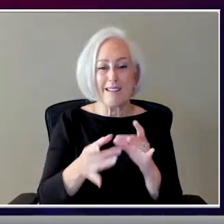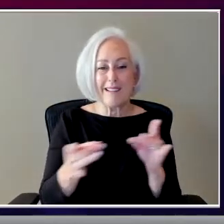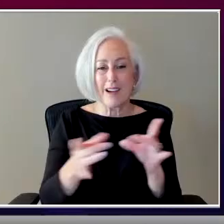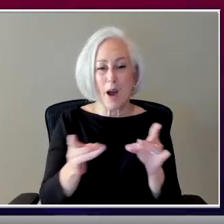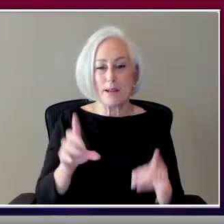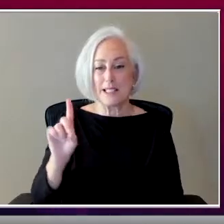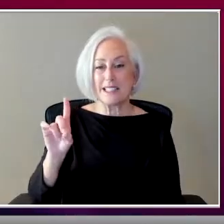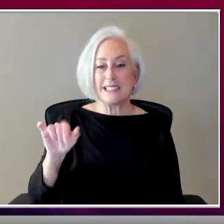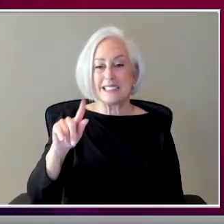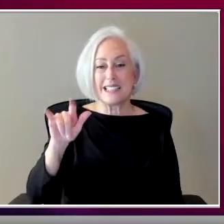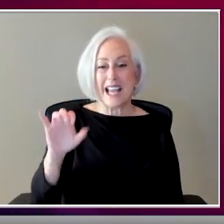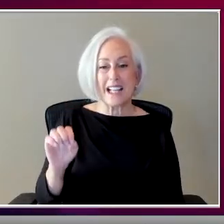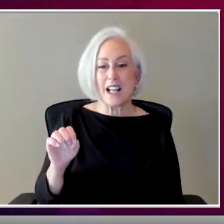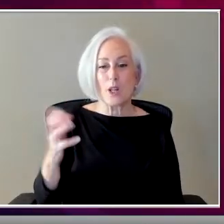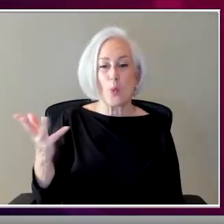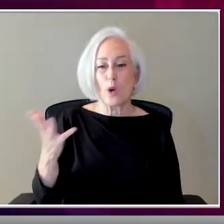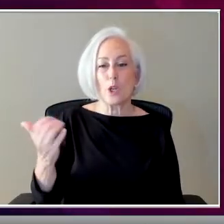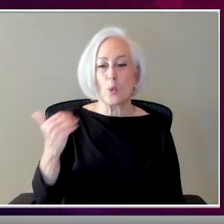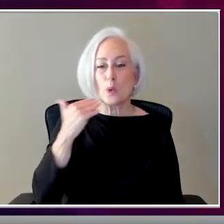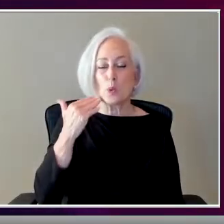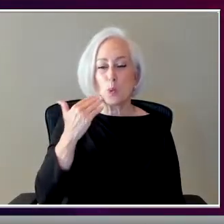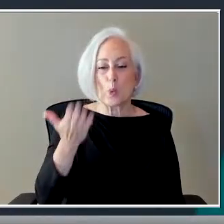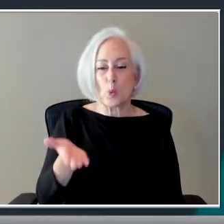our viewers to know?